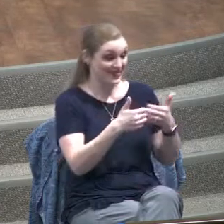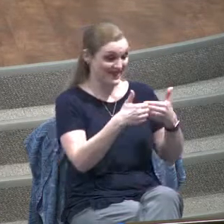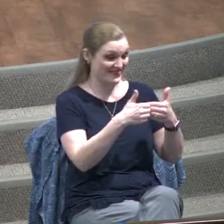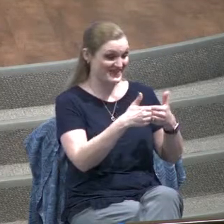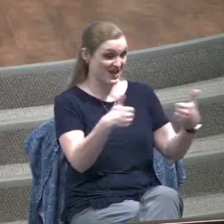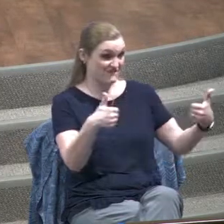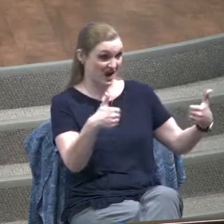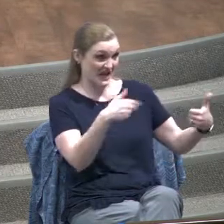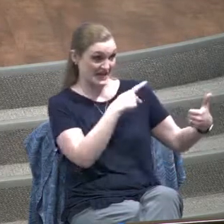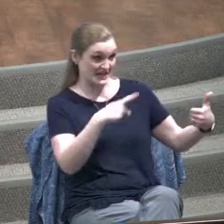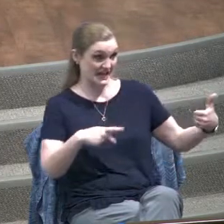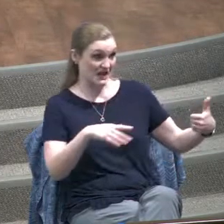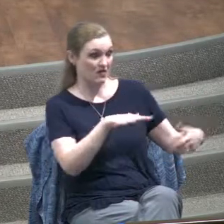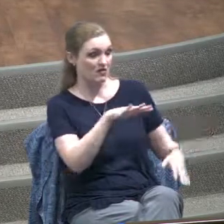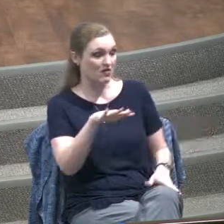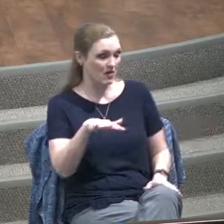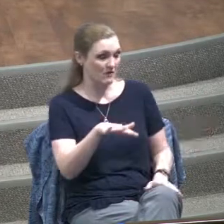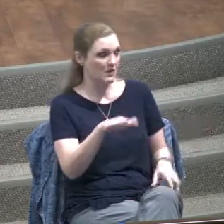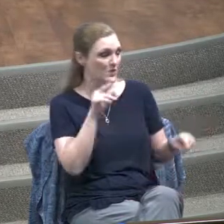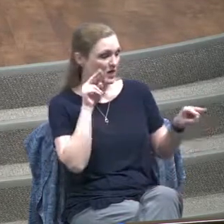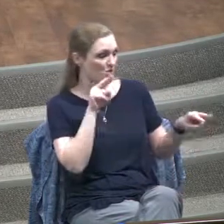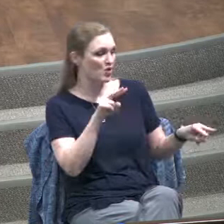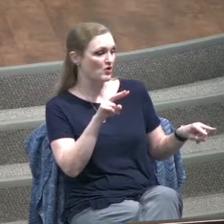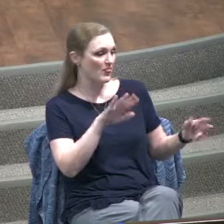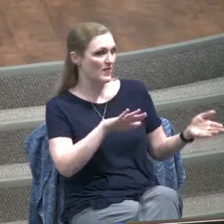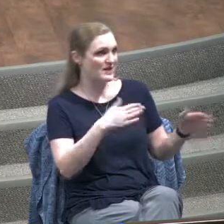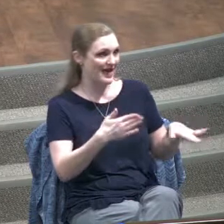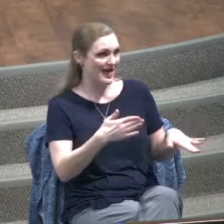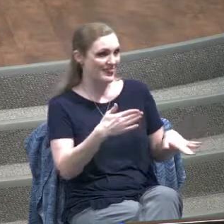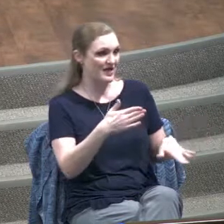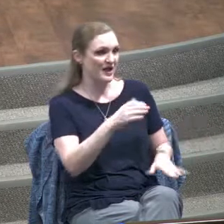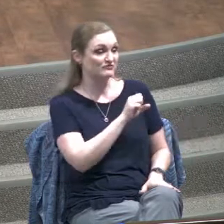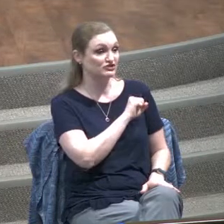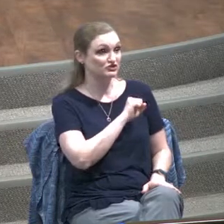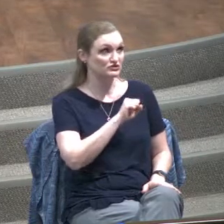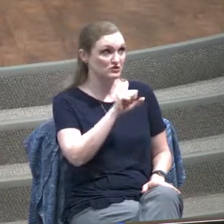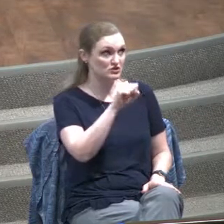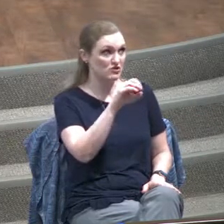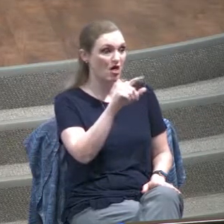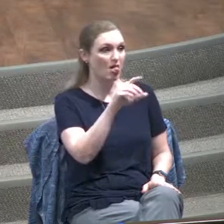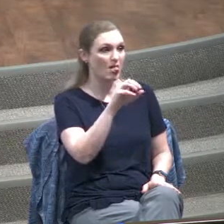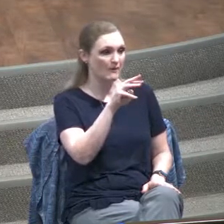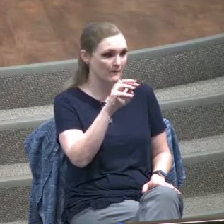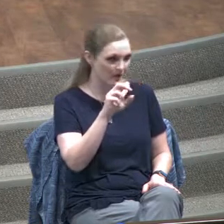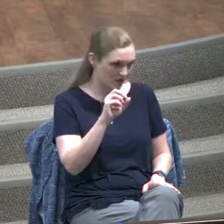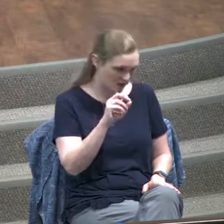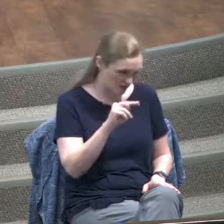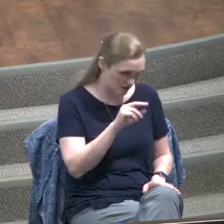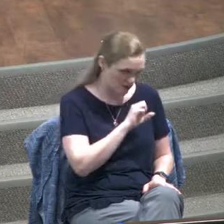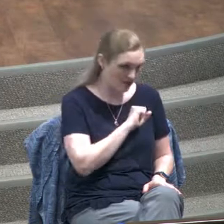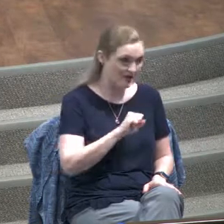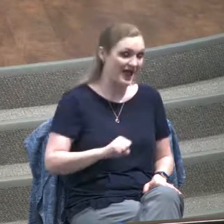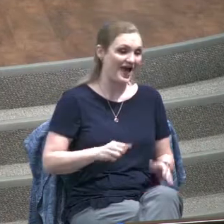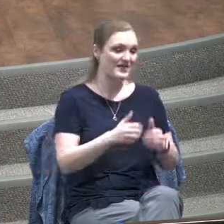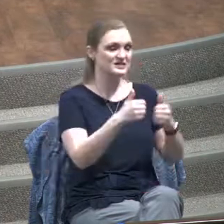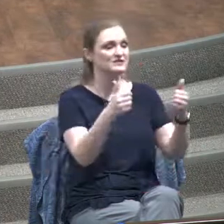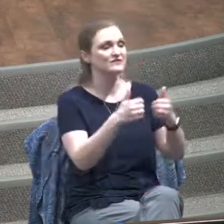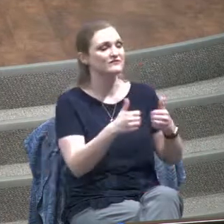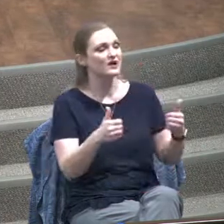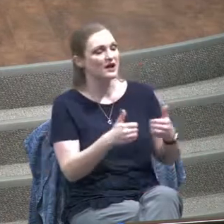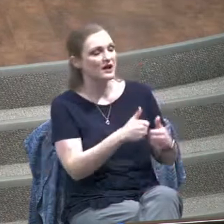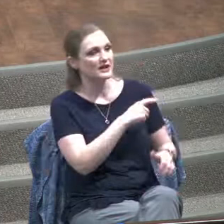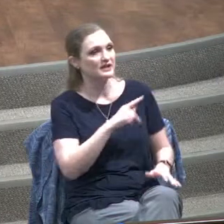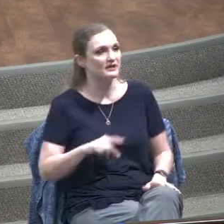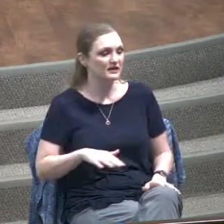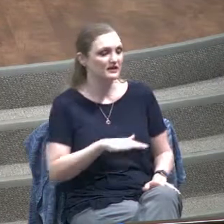kingdom. And we looked at the death of Solomon and how the kingdom got divided. And we looked at how the northern kingdom of